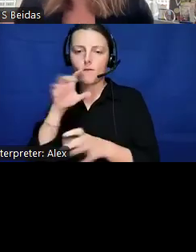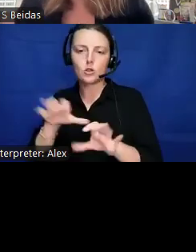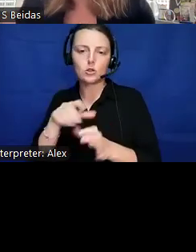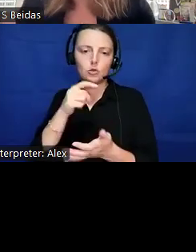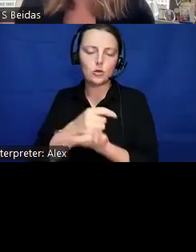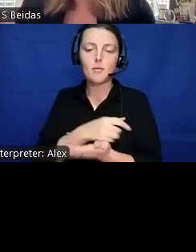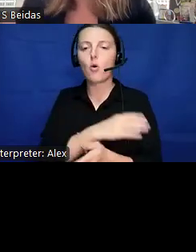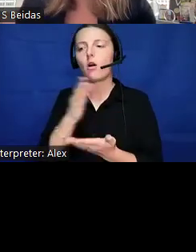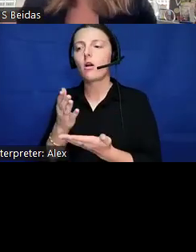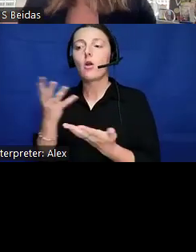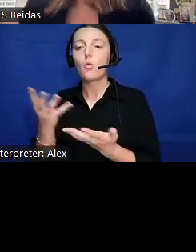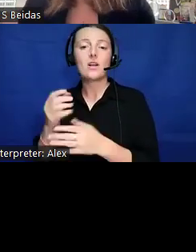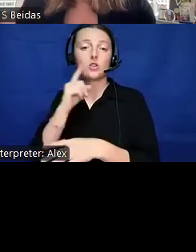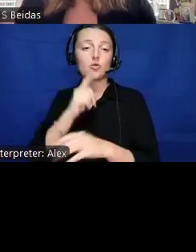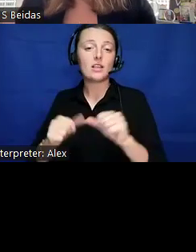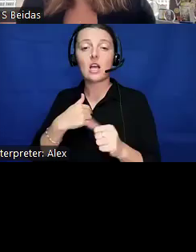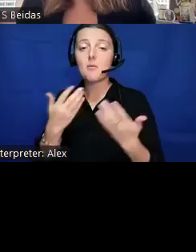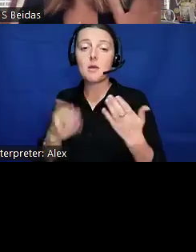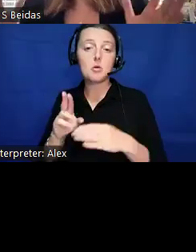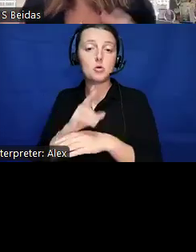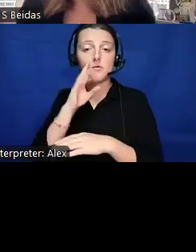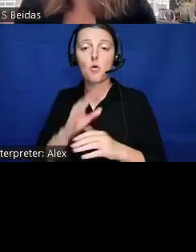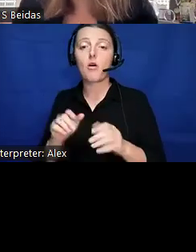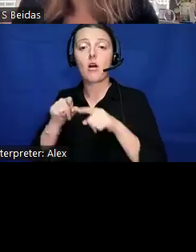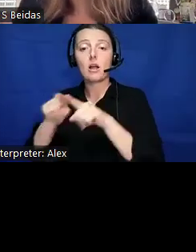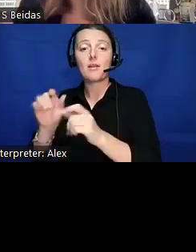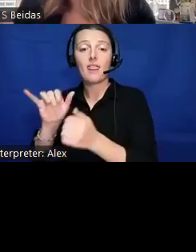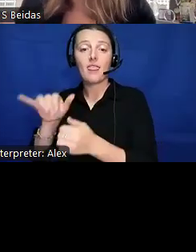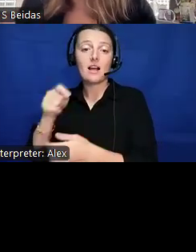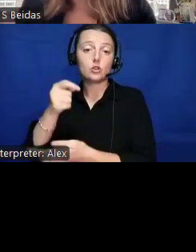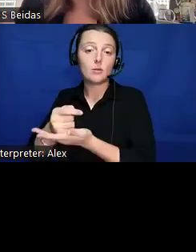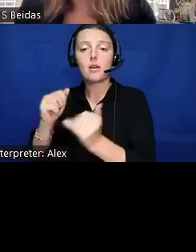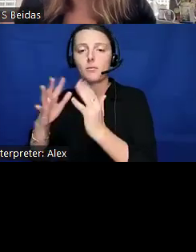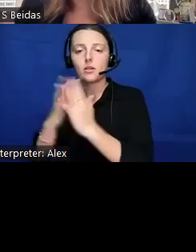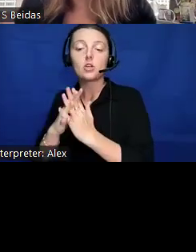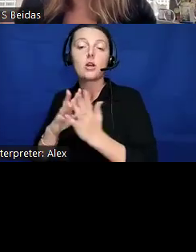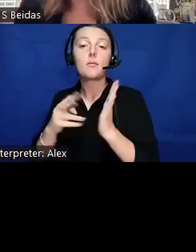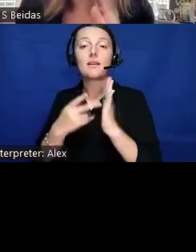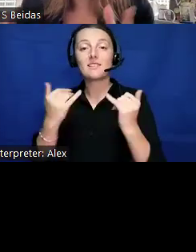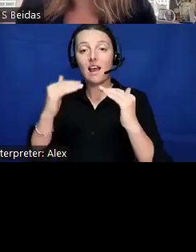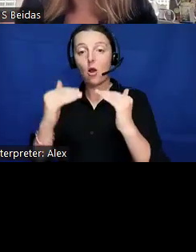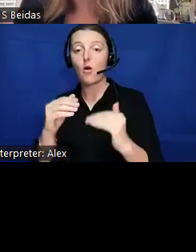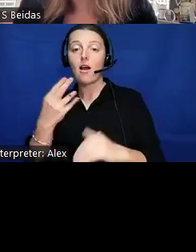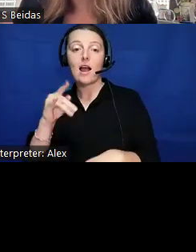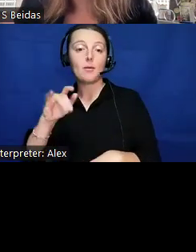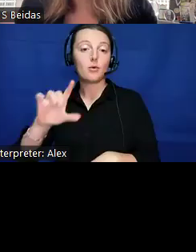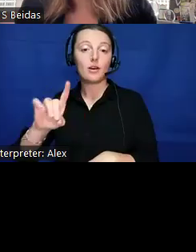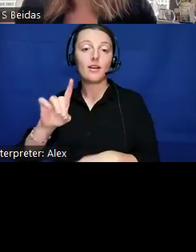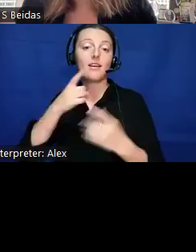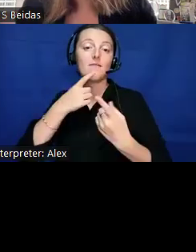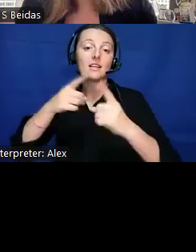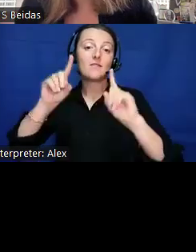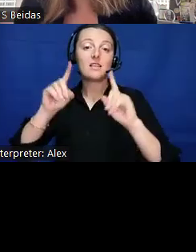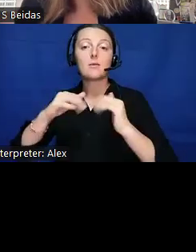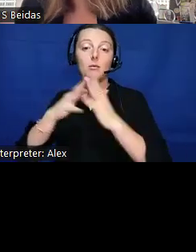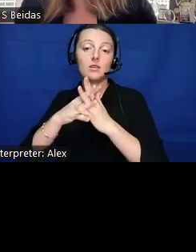to accompany that treatment implementation? Then you're in the hybrid effectiveness implementation space, which you've heard me describe a bit